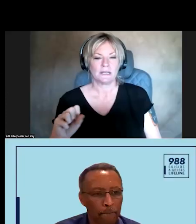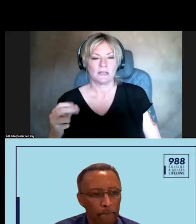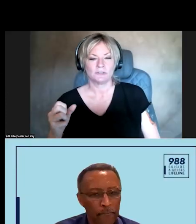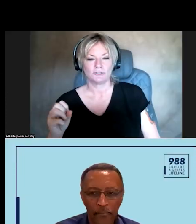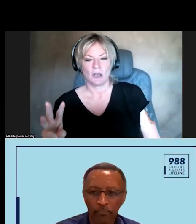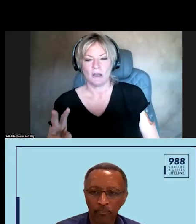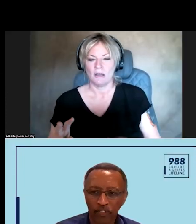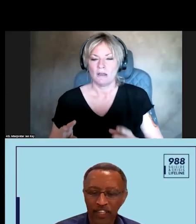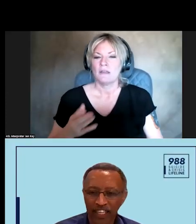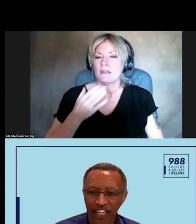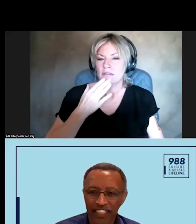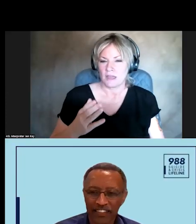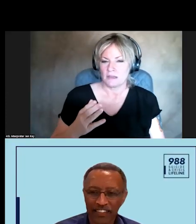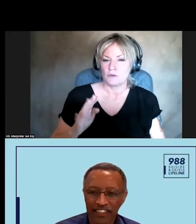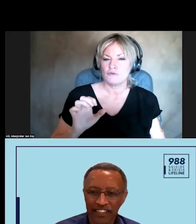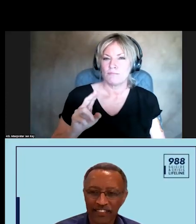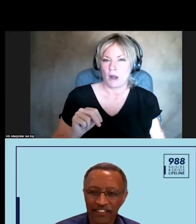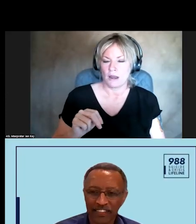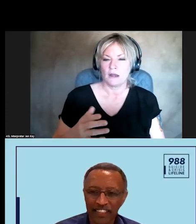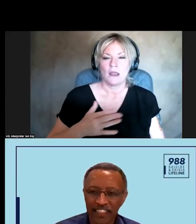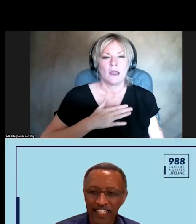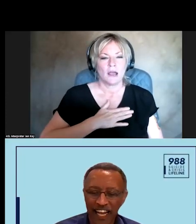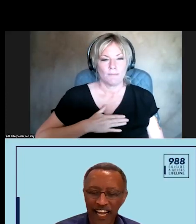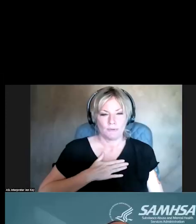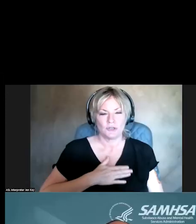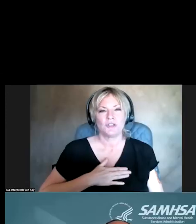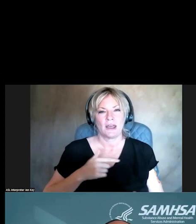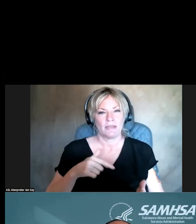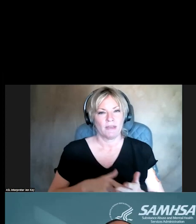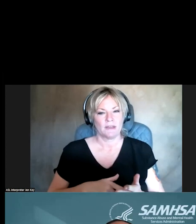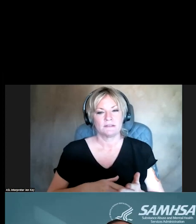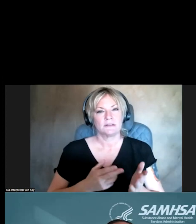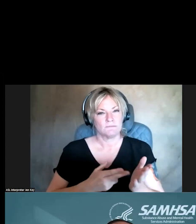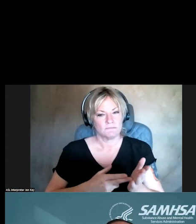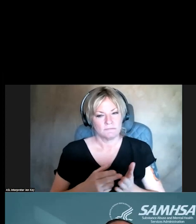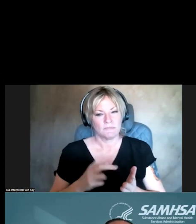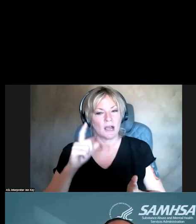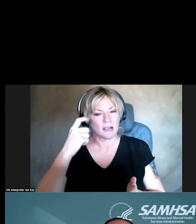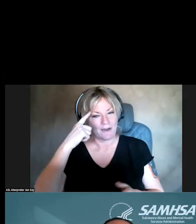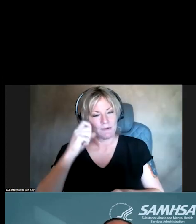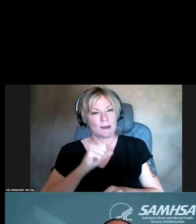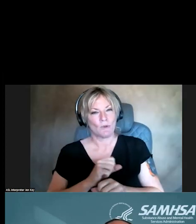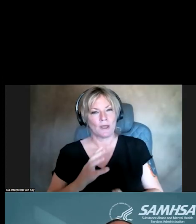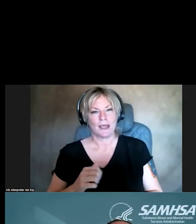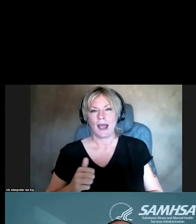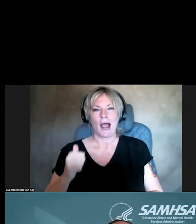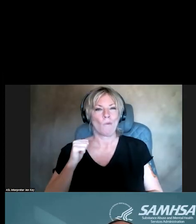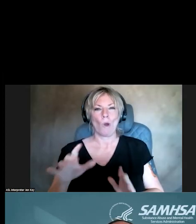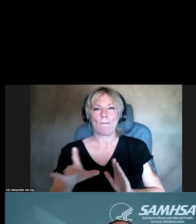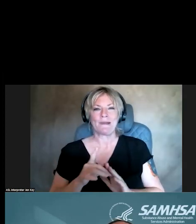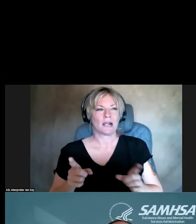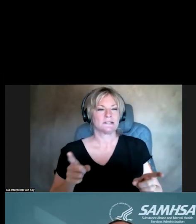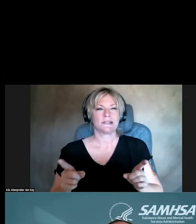That I really appreciate this, and to be true to a government employee, I'm not going to take sides.